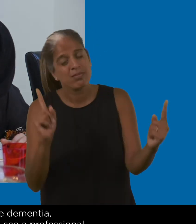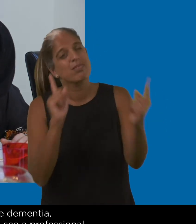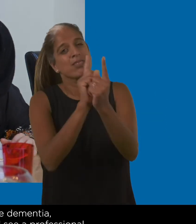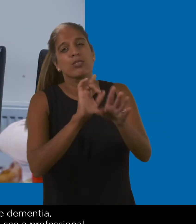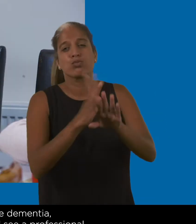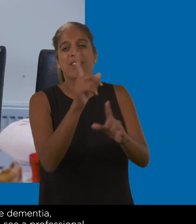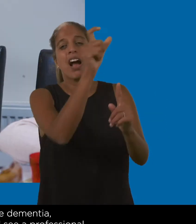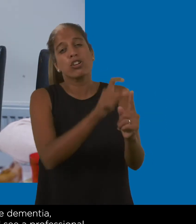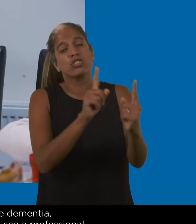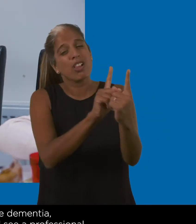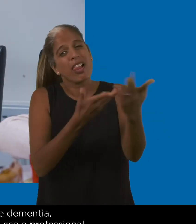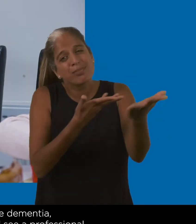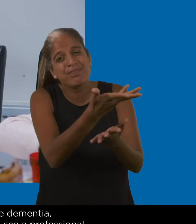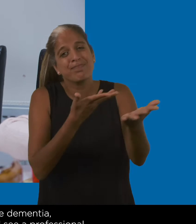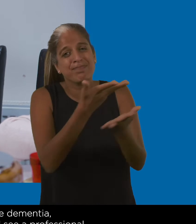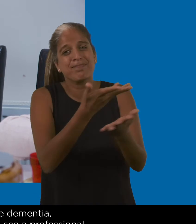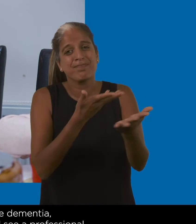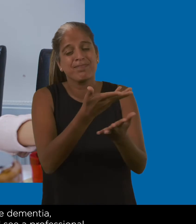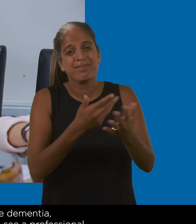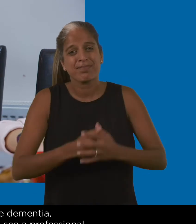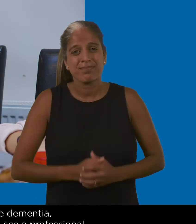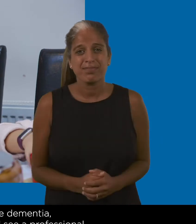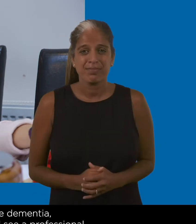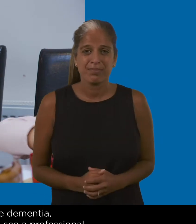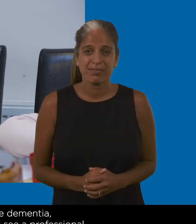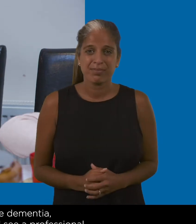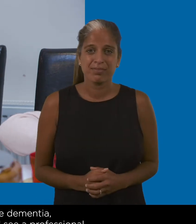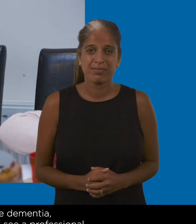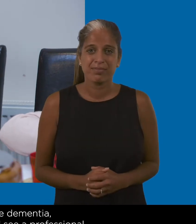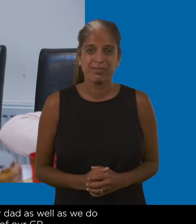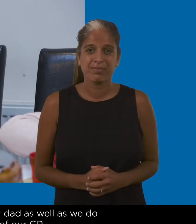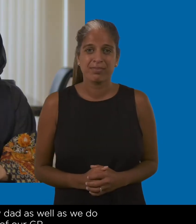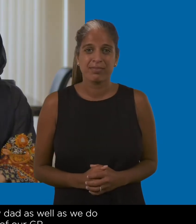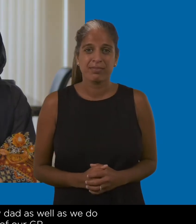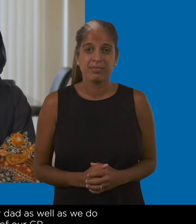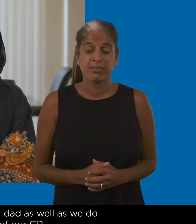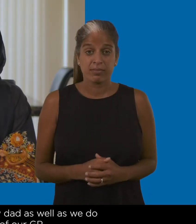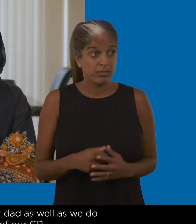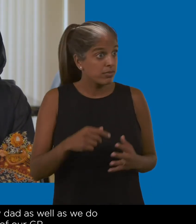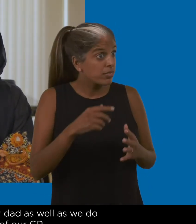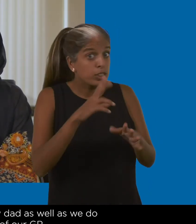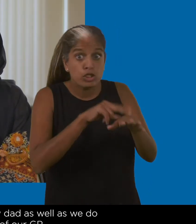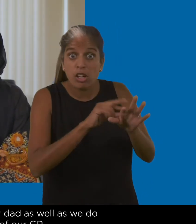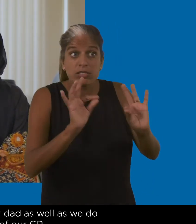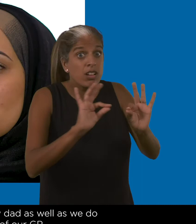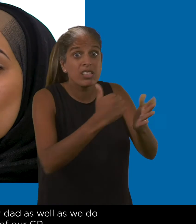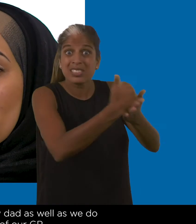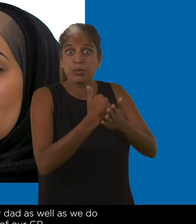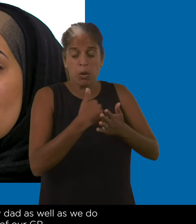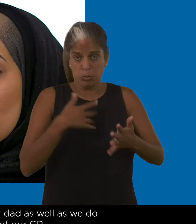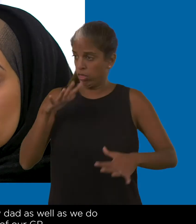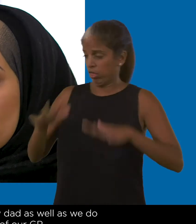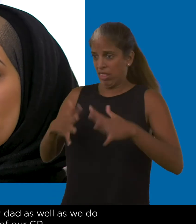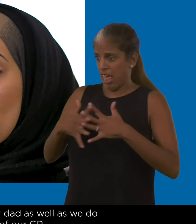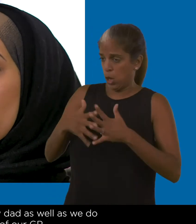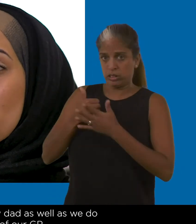might have dementia, it's really important to go and see a professional. We couldn't have supported my dad as well